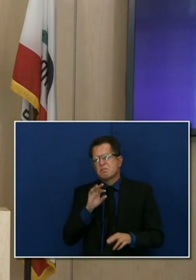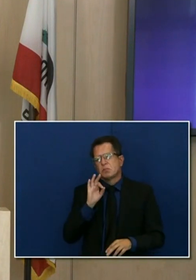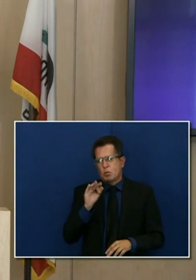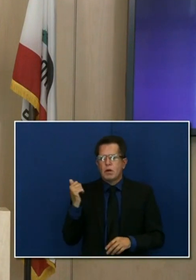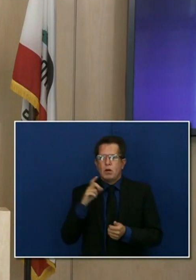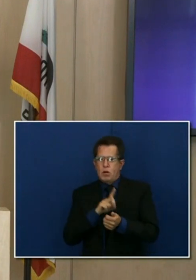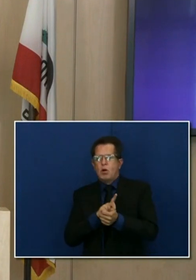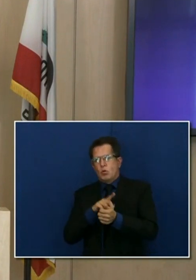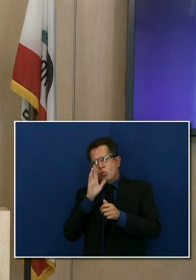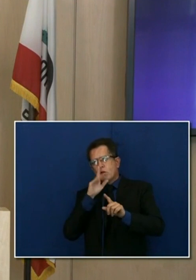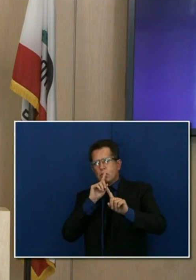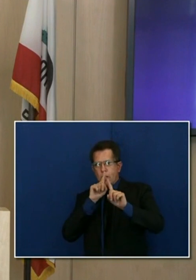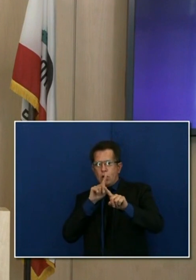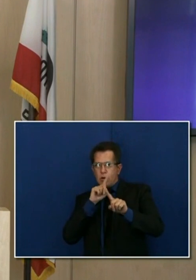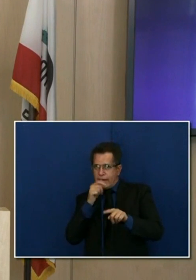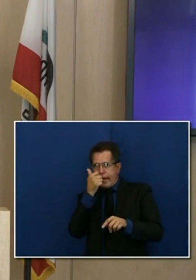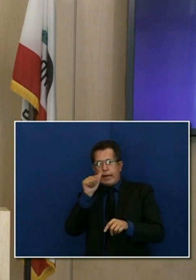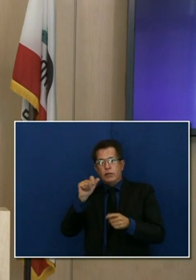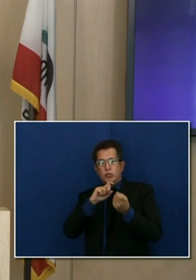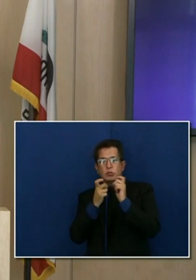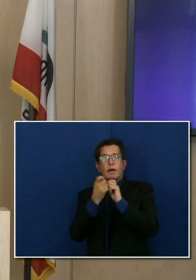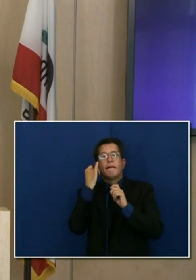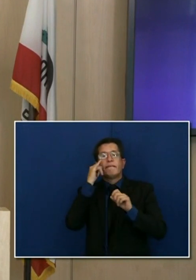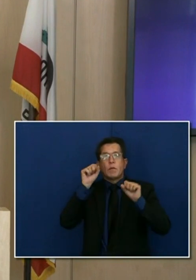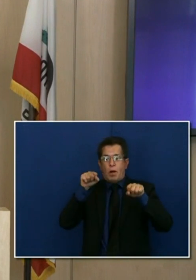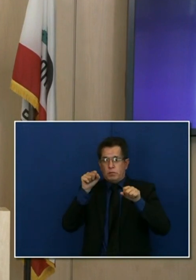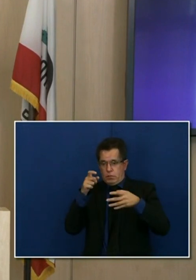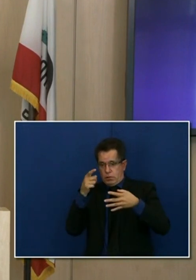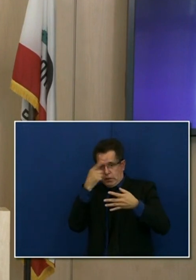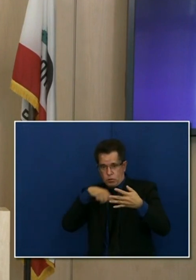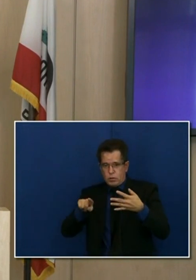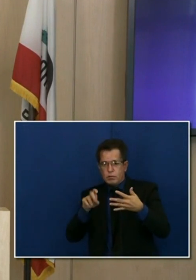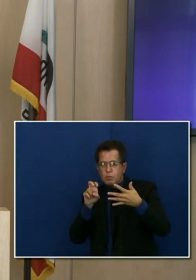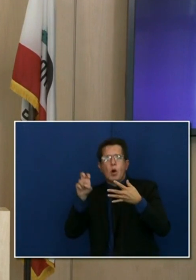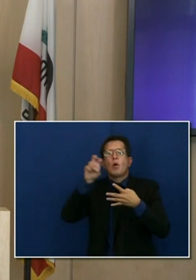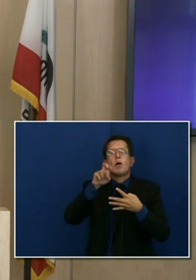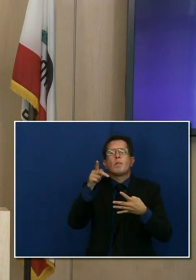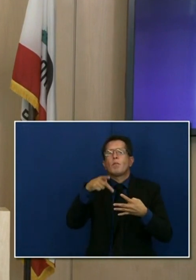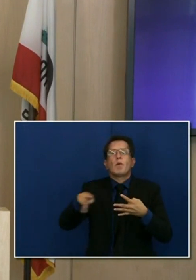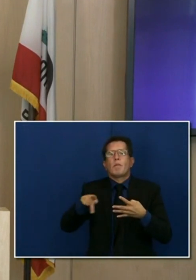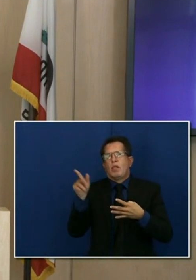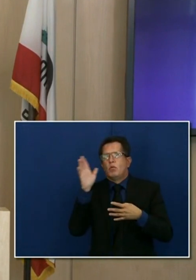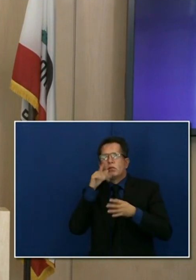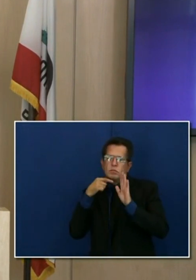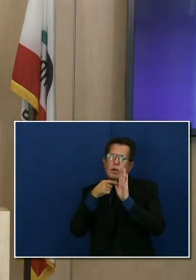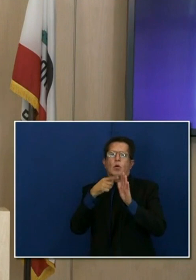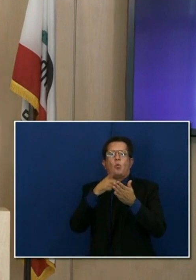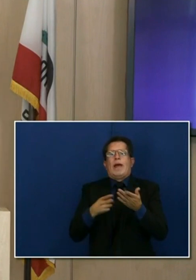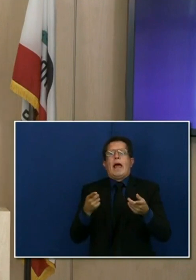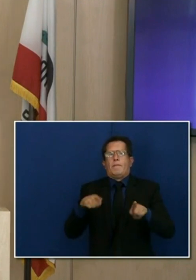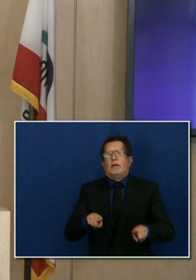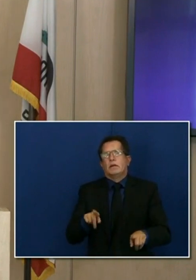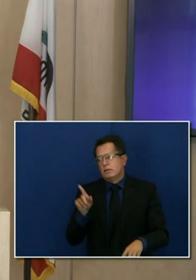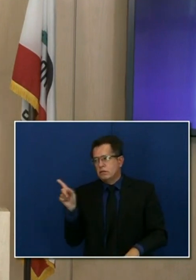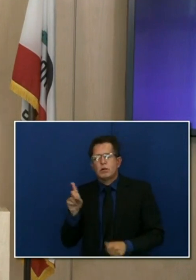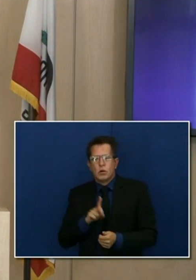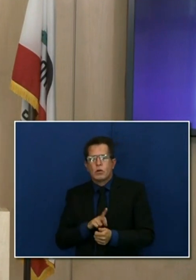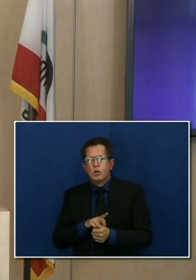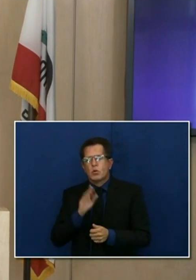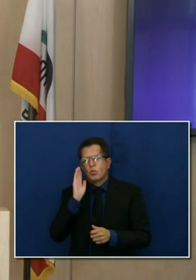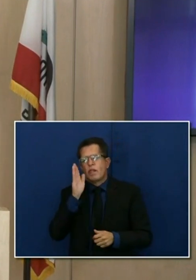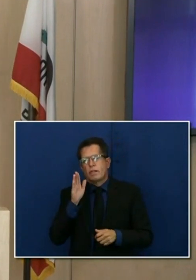potential changes if, in fact, next week we have a second consecutive week in purple and we are sent into a higher tier.